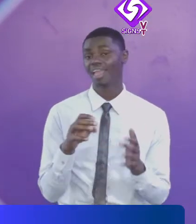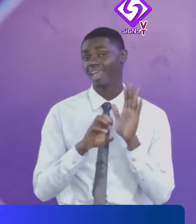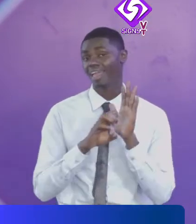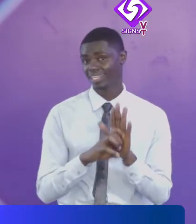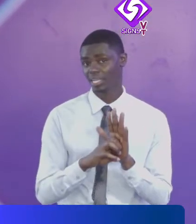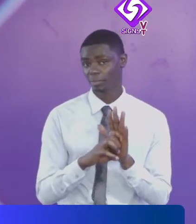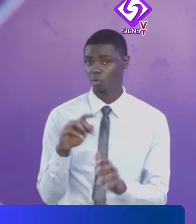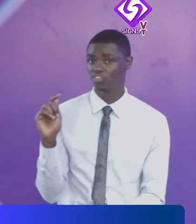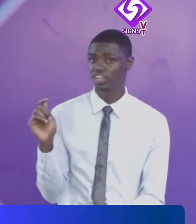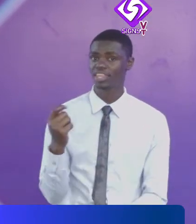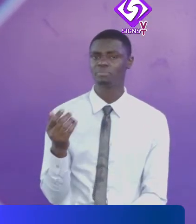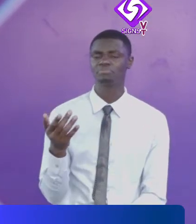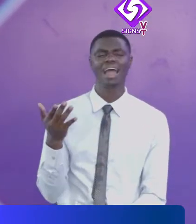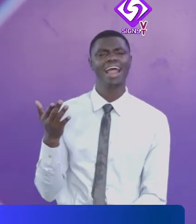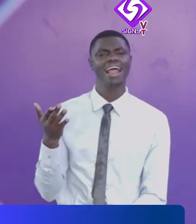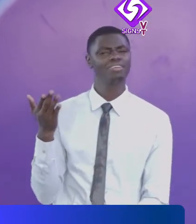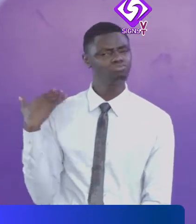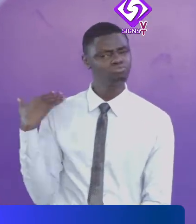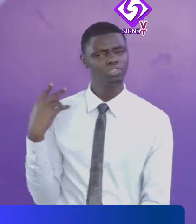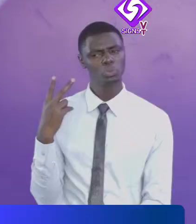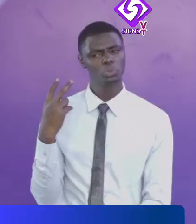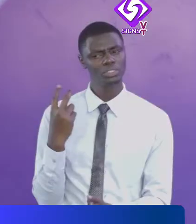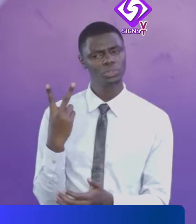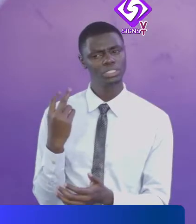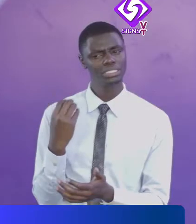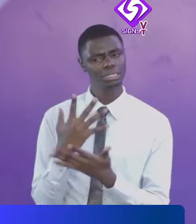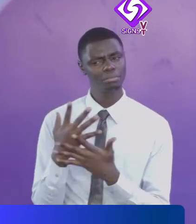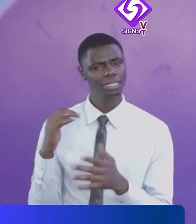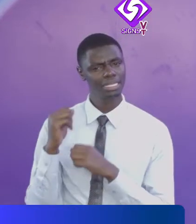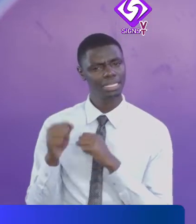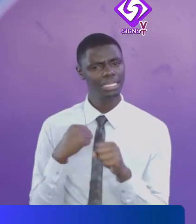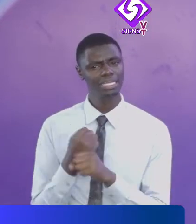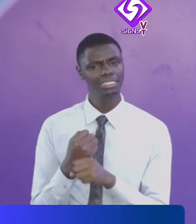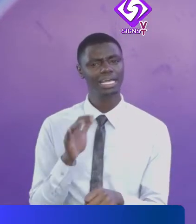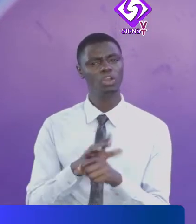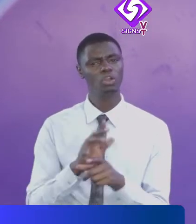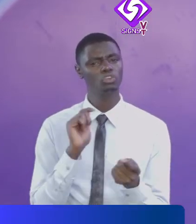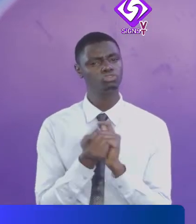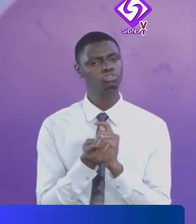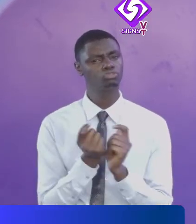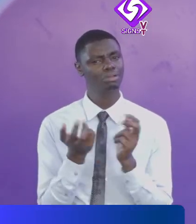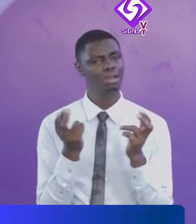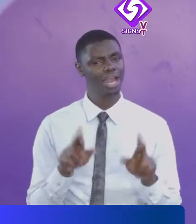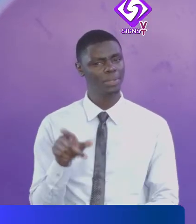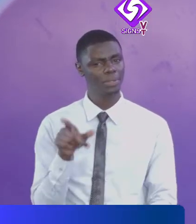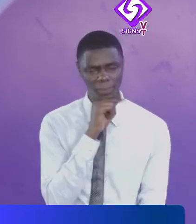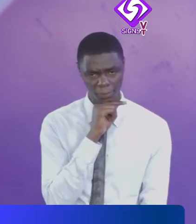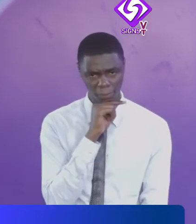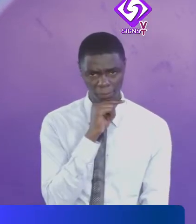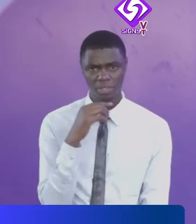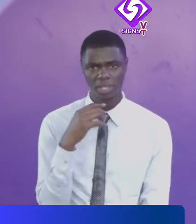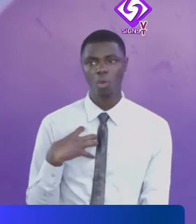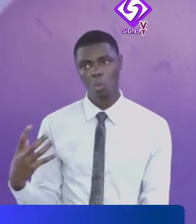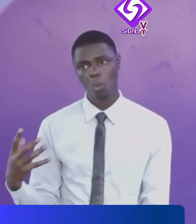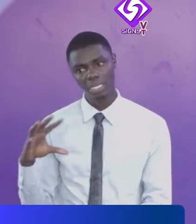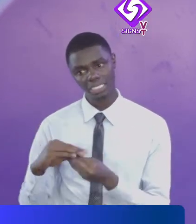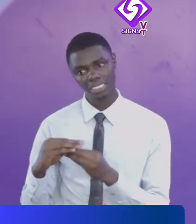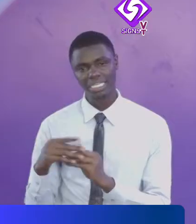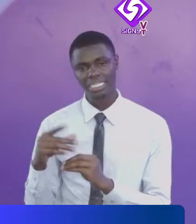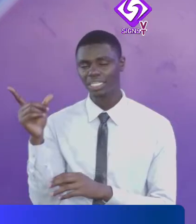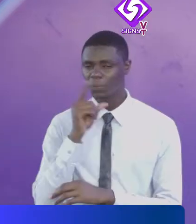of Kenya. Over the last 20-something years, since 2002, a lot of changes have happened in this country. Wealth has been created